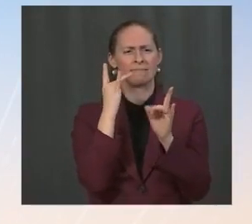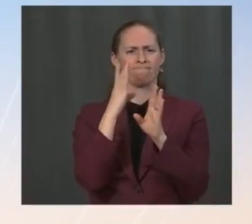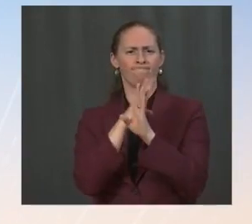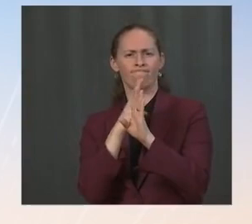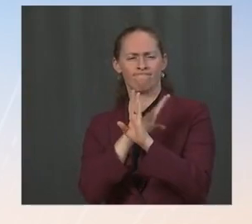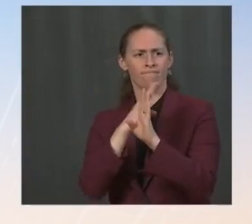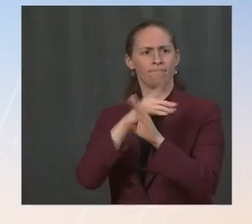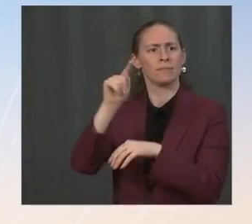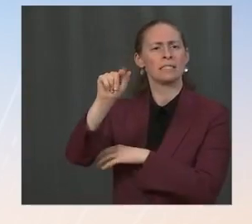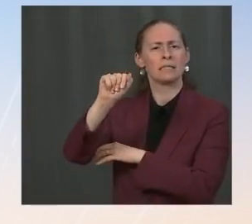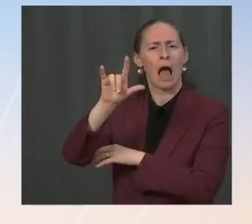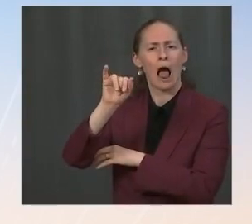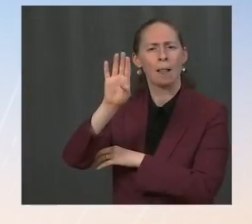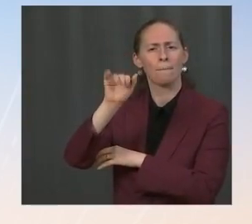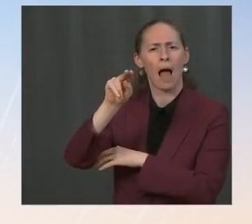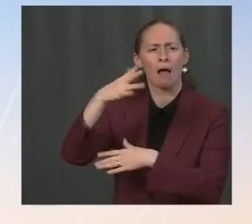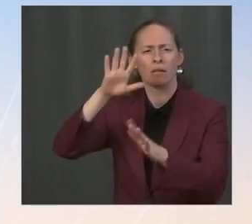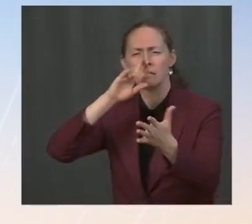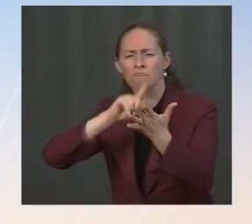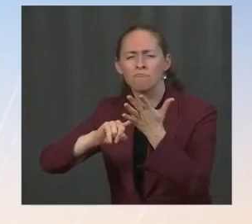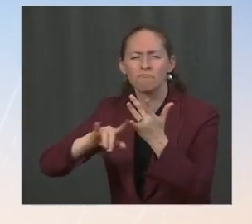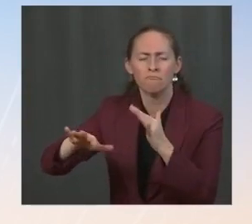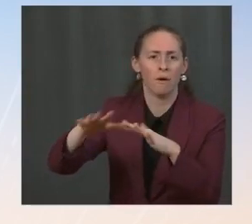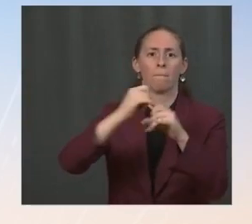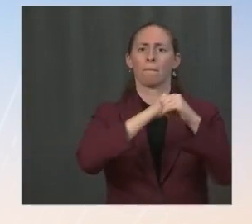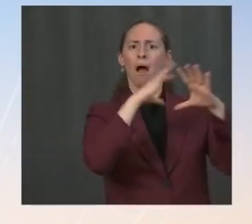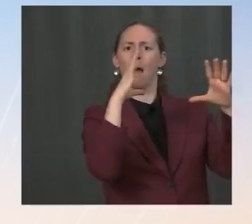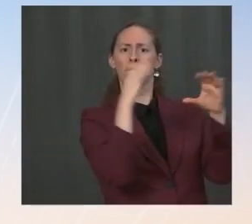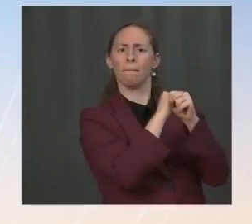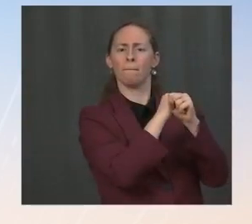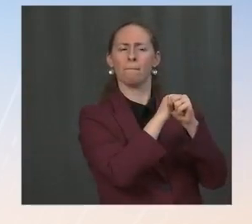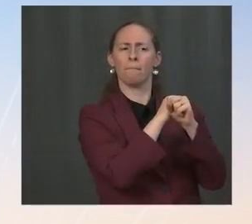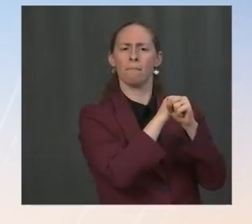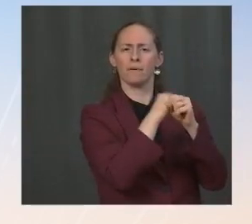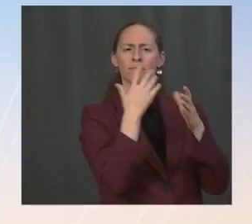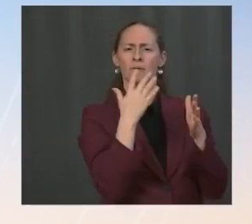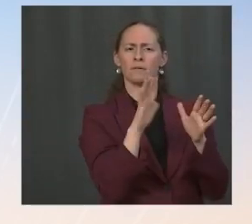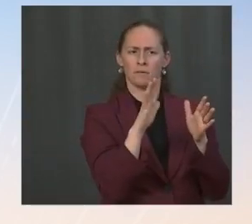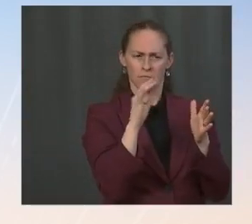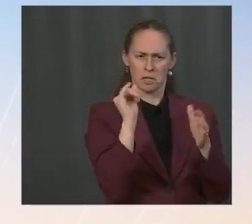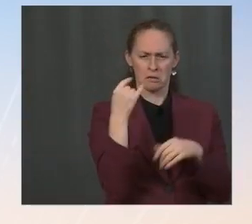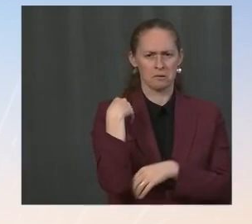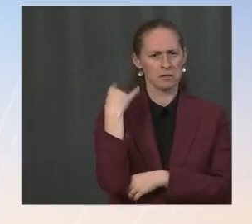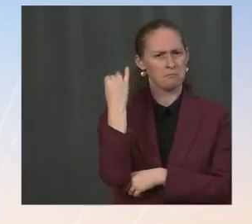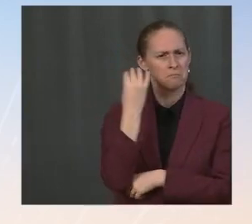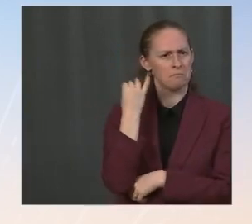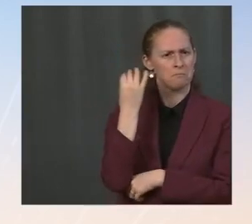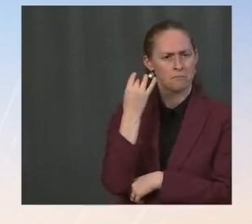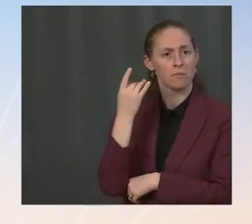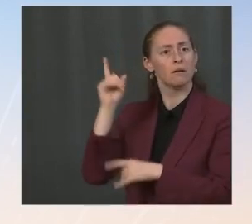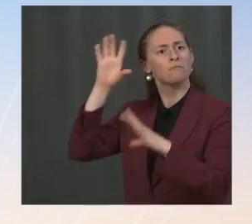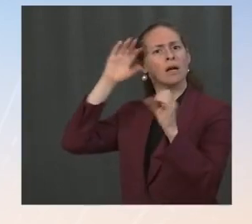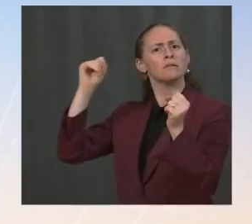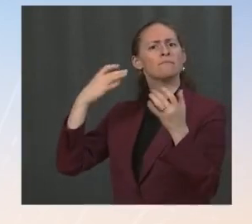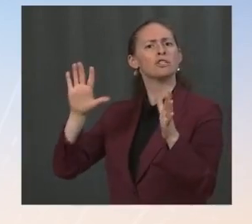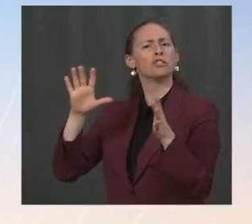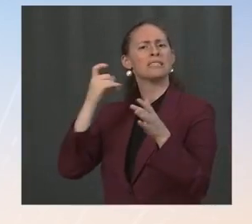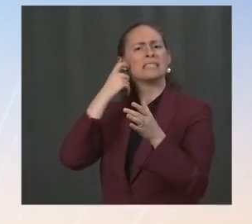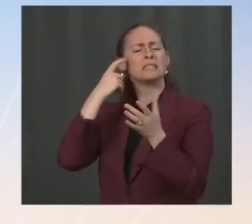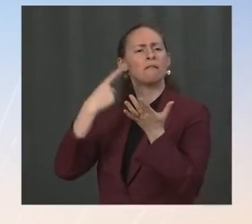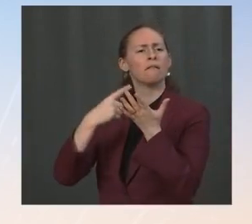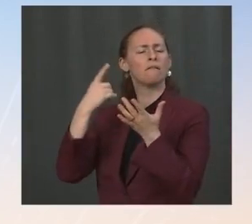remarks, to get American citizens and Afghan allies out if that is what we're working